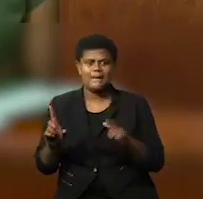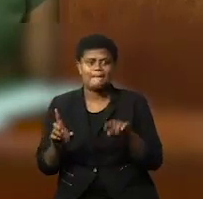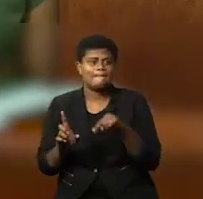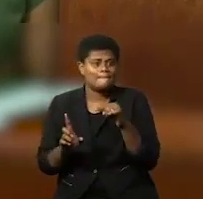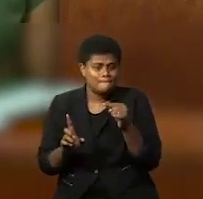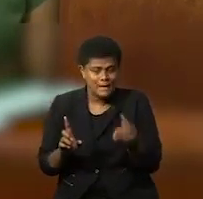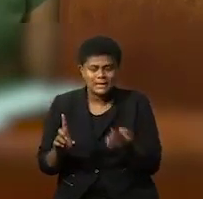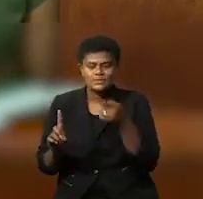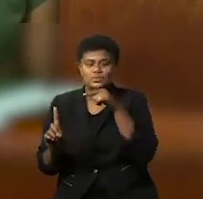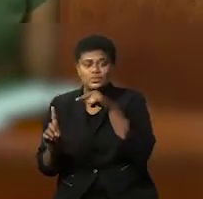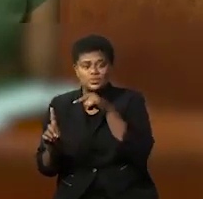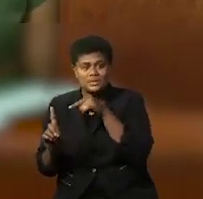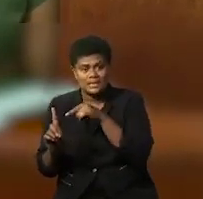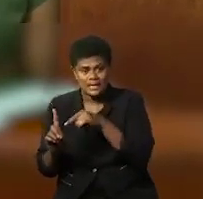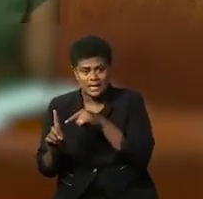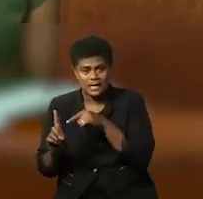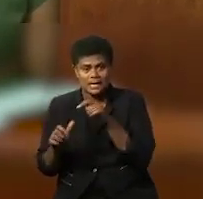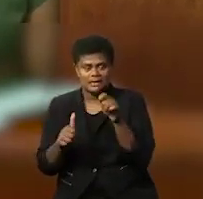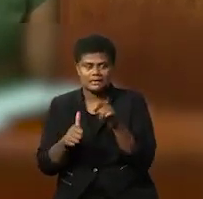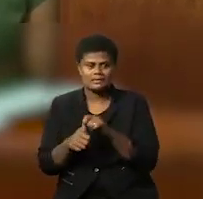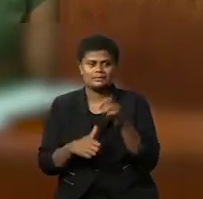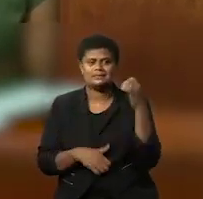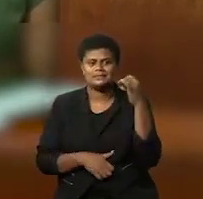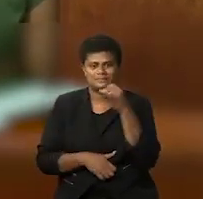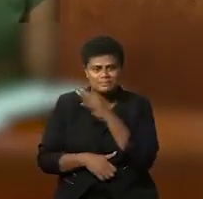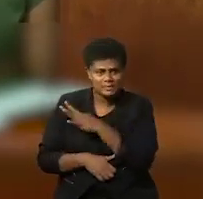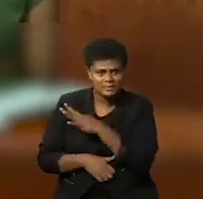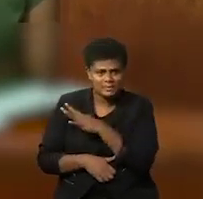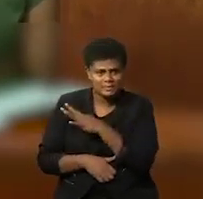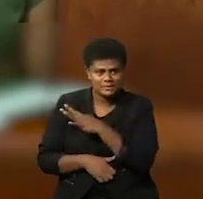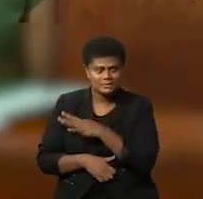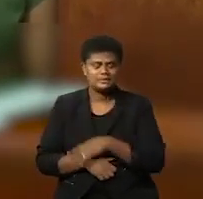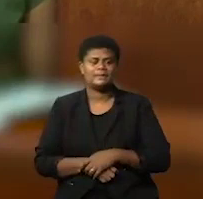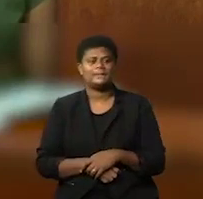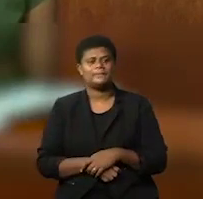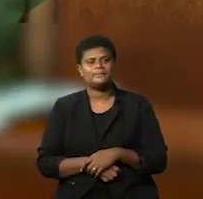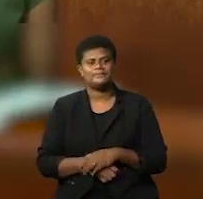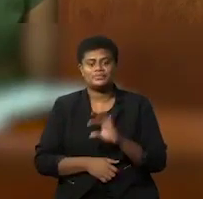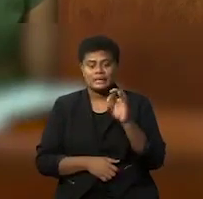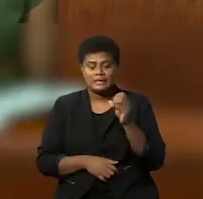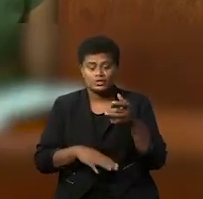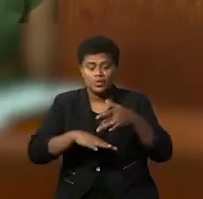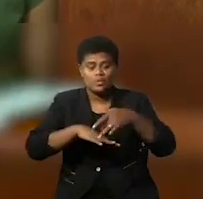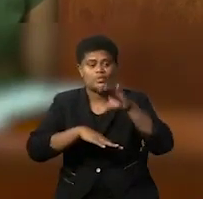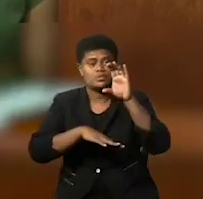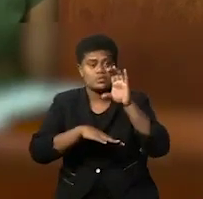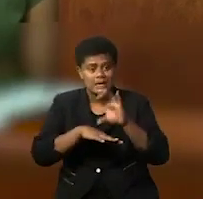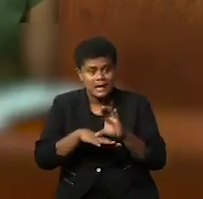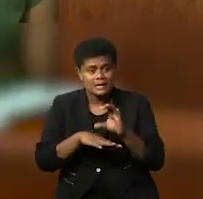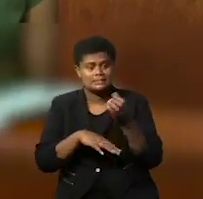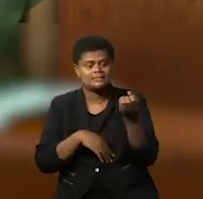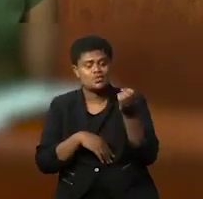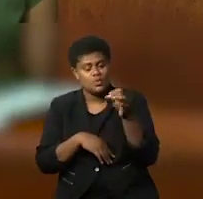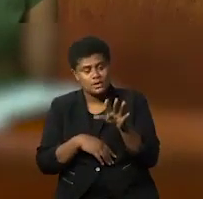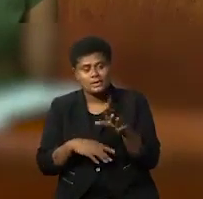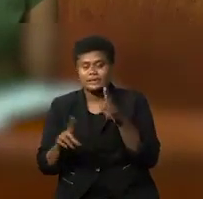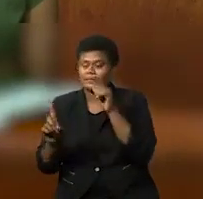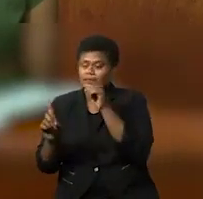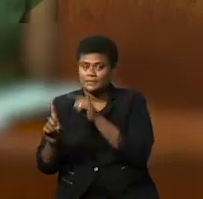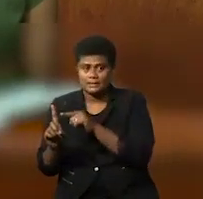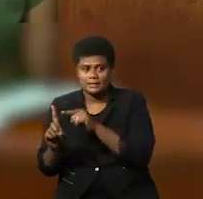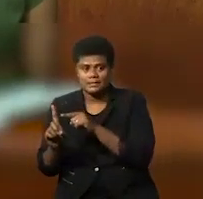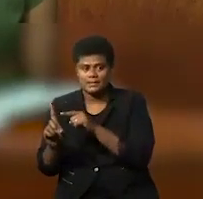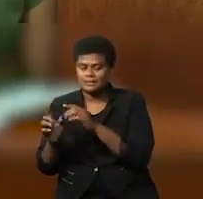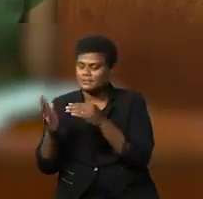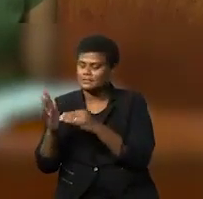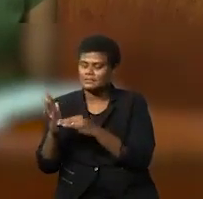us there. Okay? And so when Christ is there in Mount Zion, okay, in the presence of